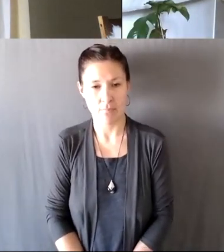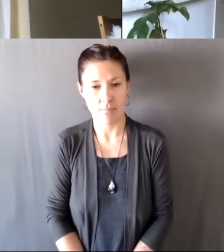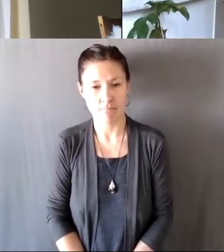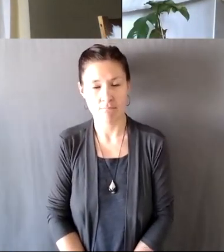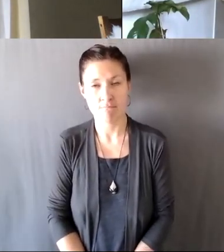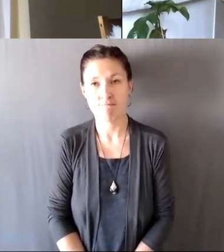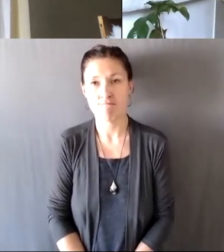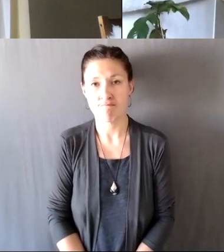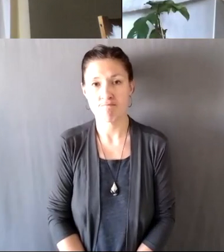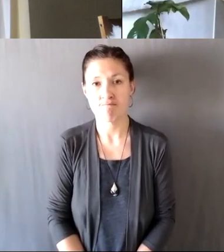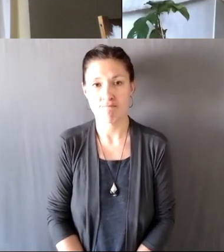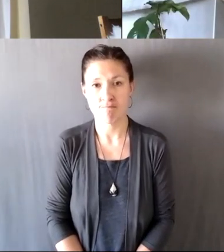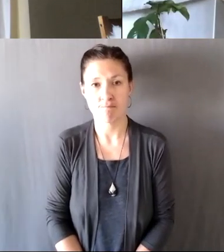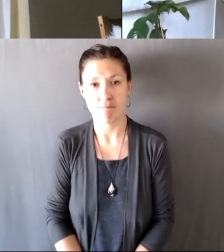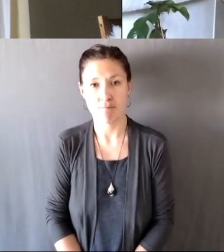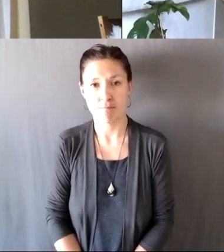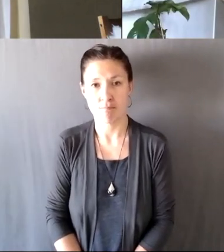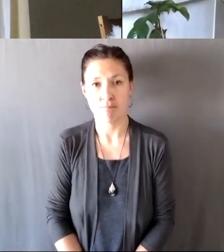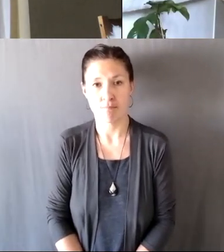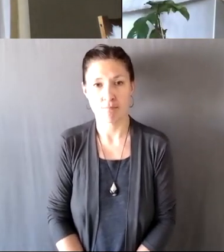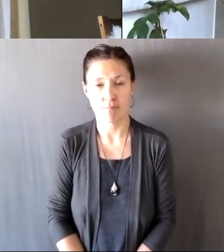The hand comes down.